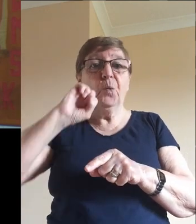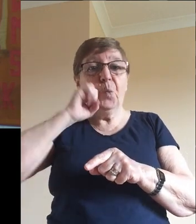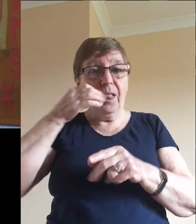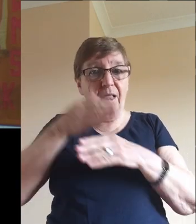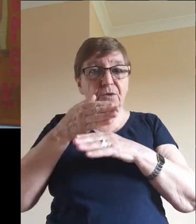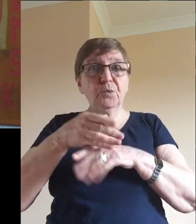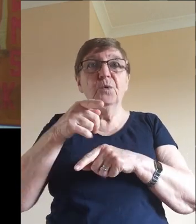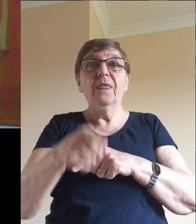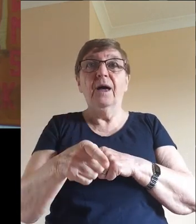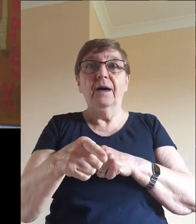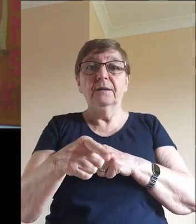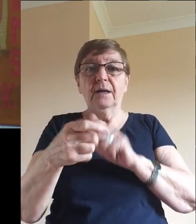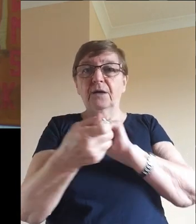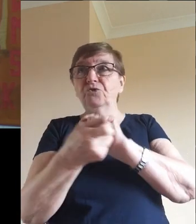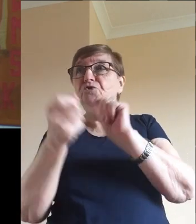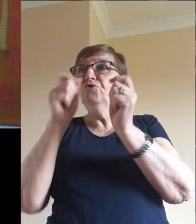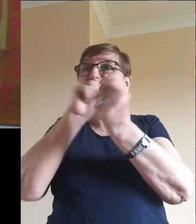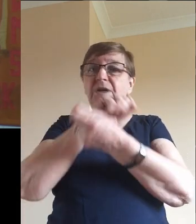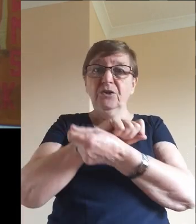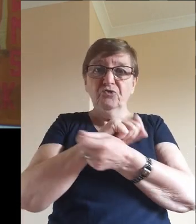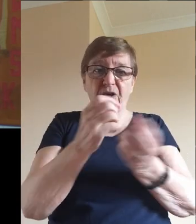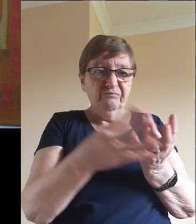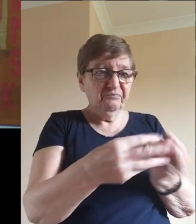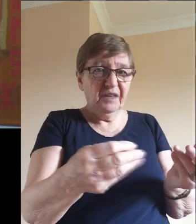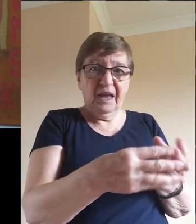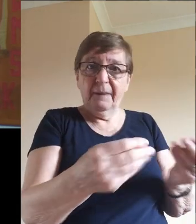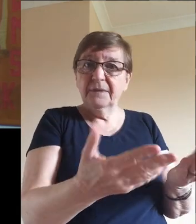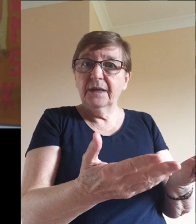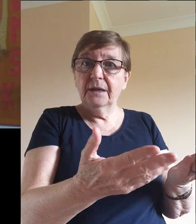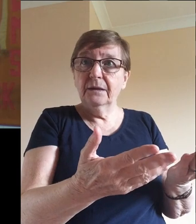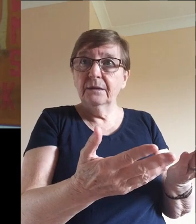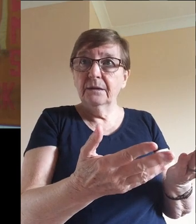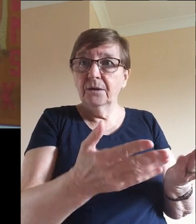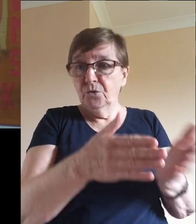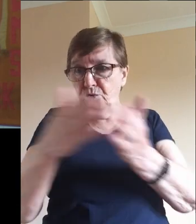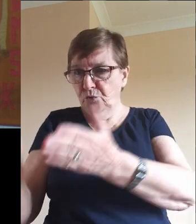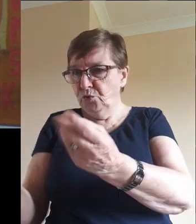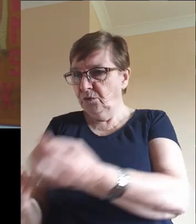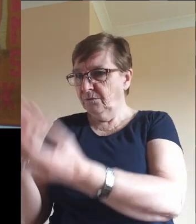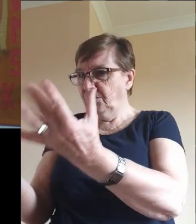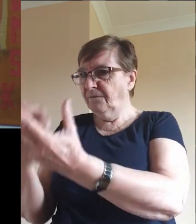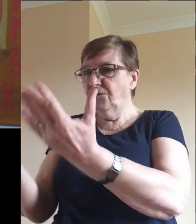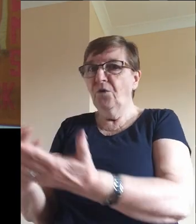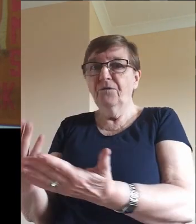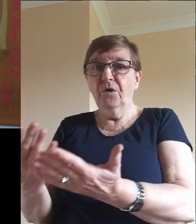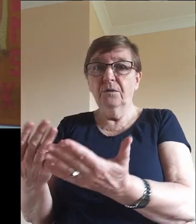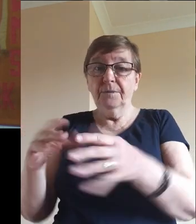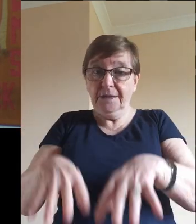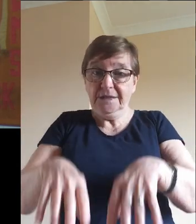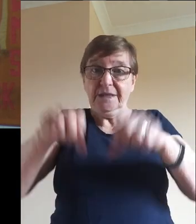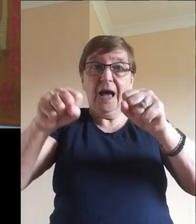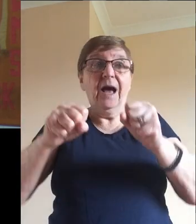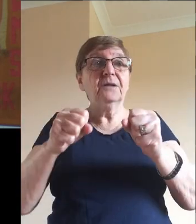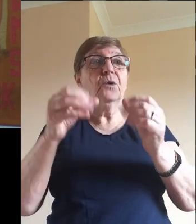And in fact, transforming barrenness is what God has done time and again, starting with Sarai.